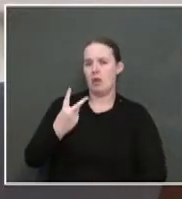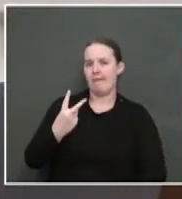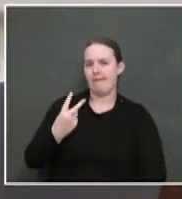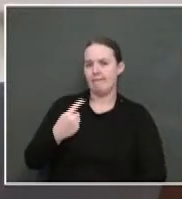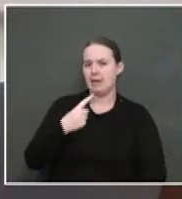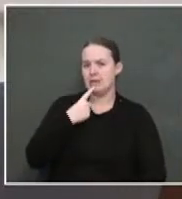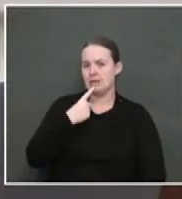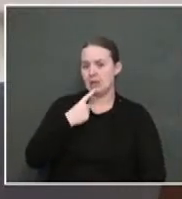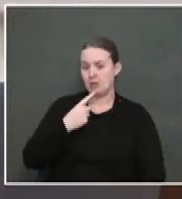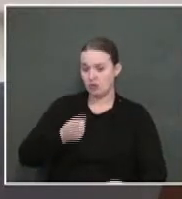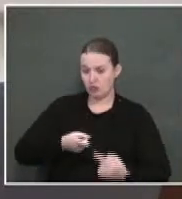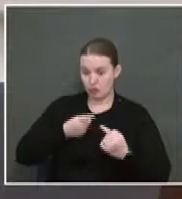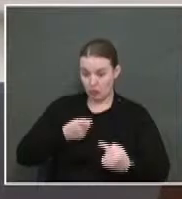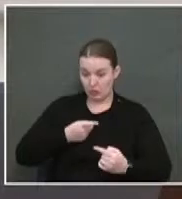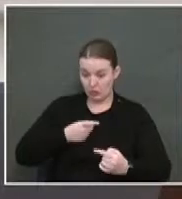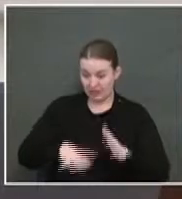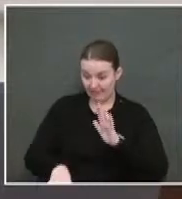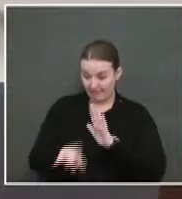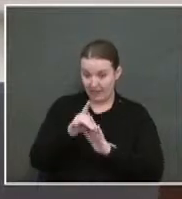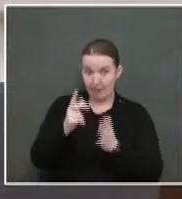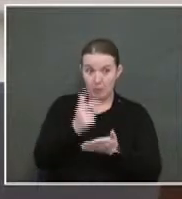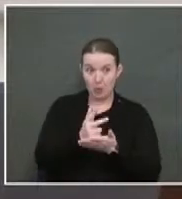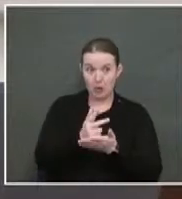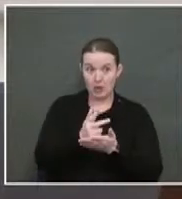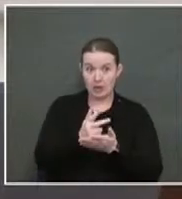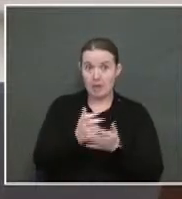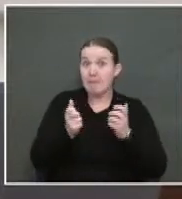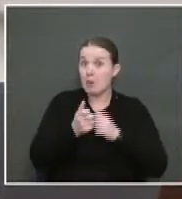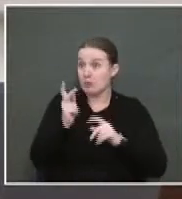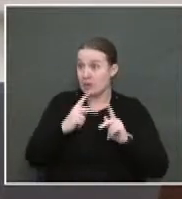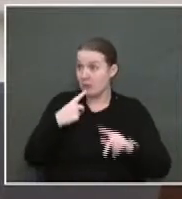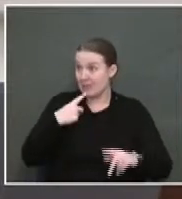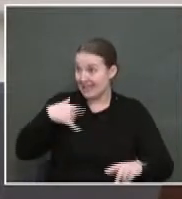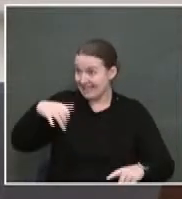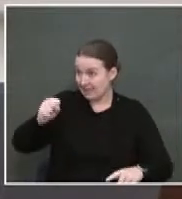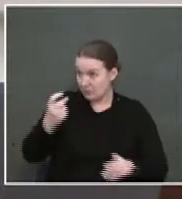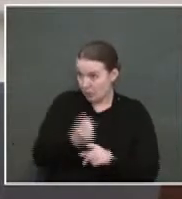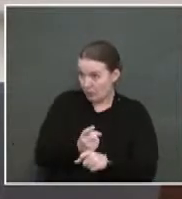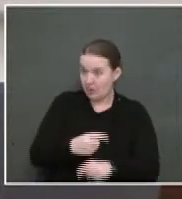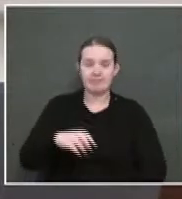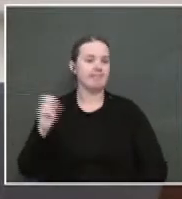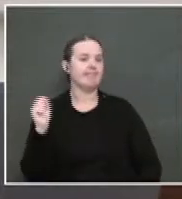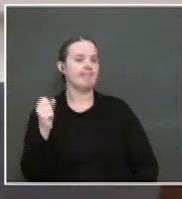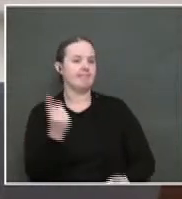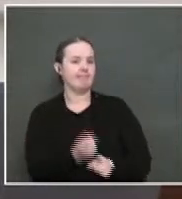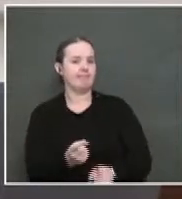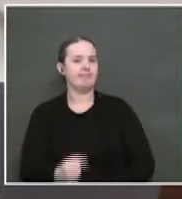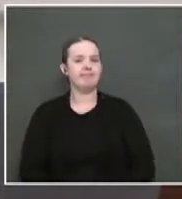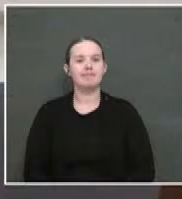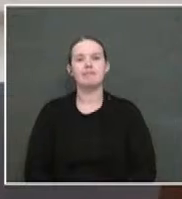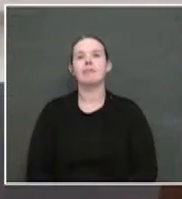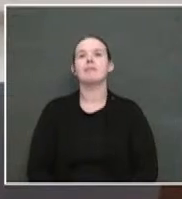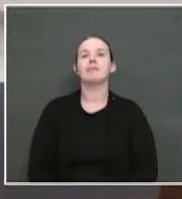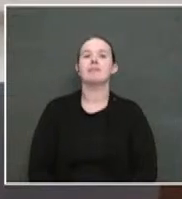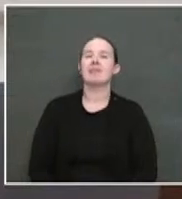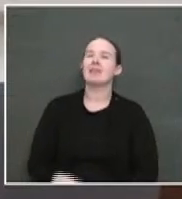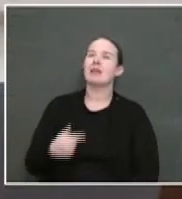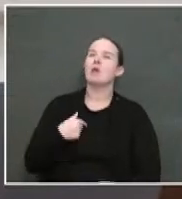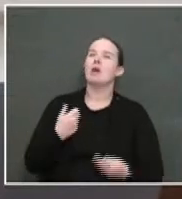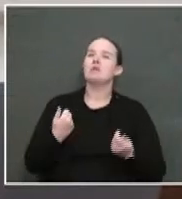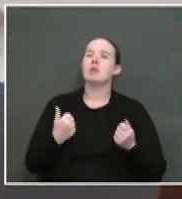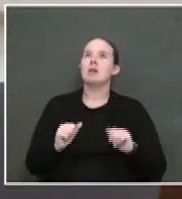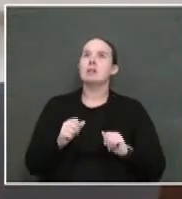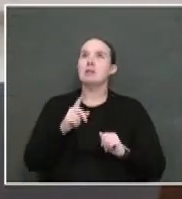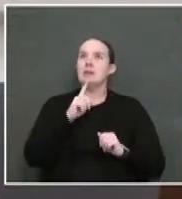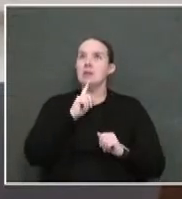it a struggle for you to find parking? The big percentage is yes, right? That's correct. Okay. So yeah, I guess I'm just trying to